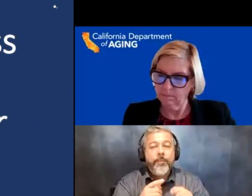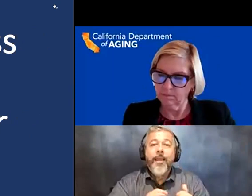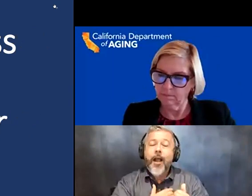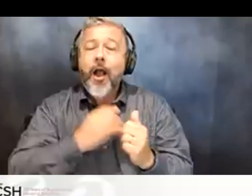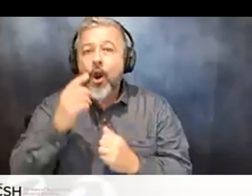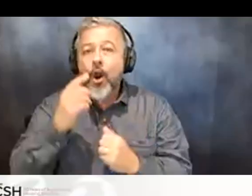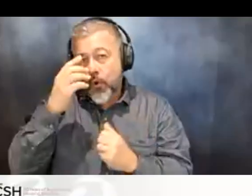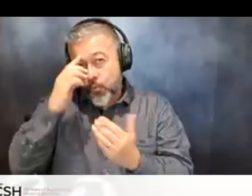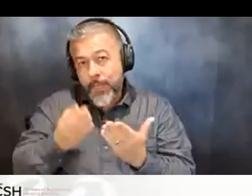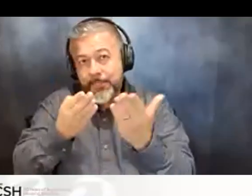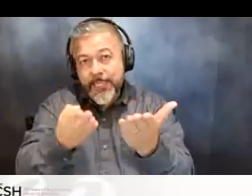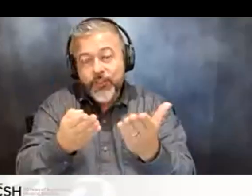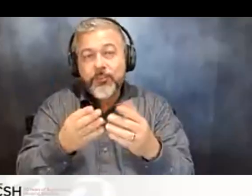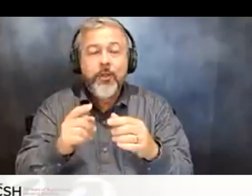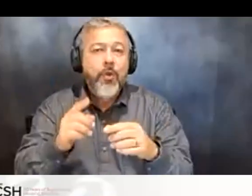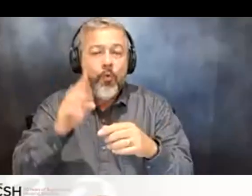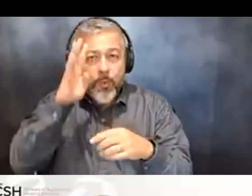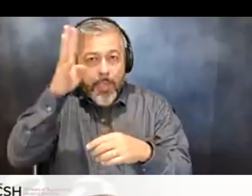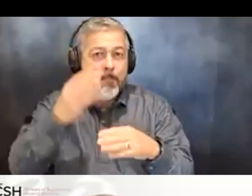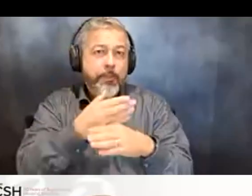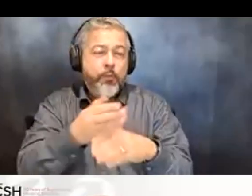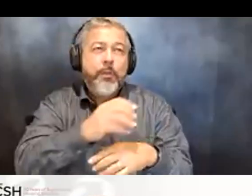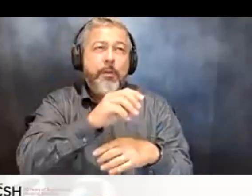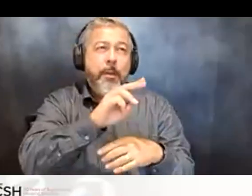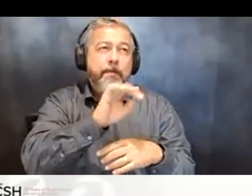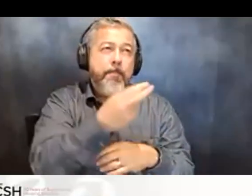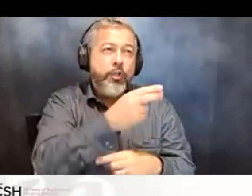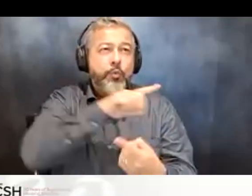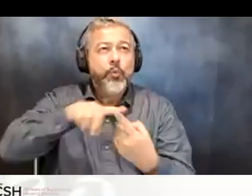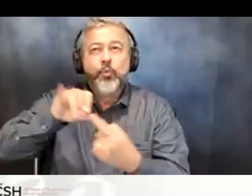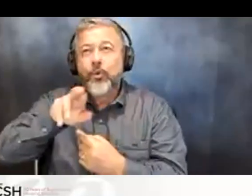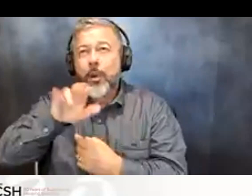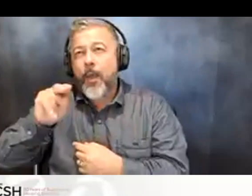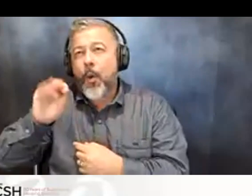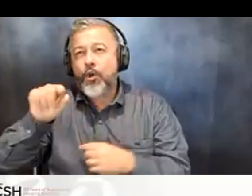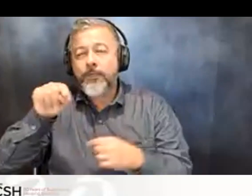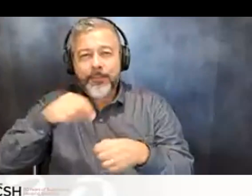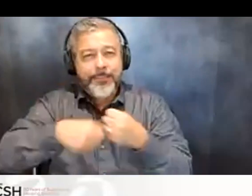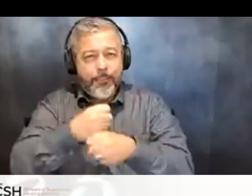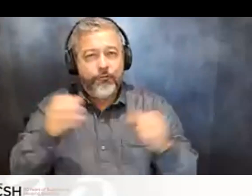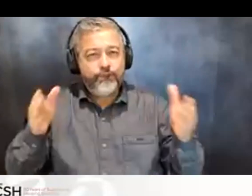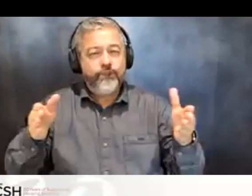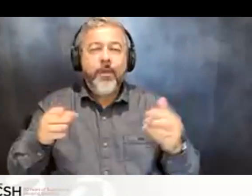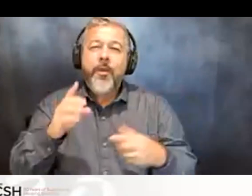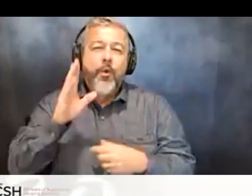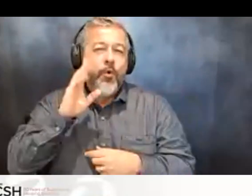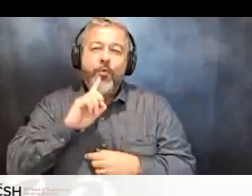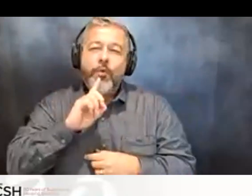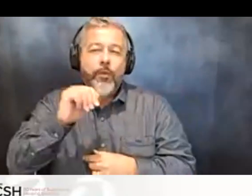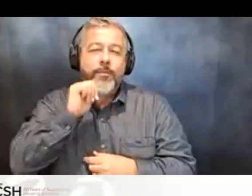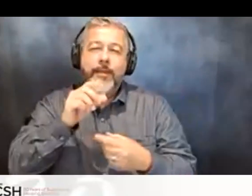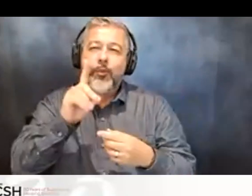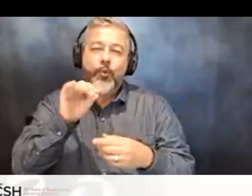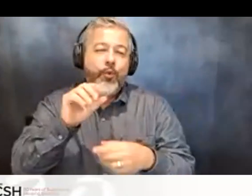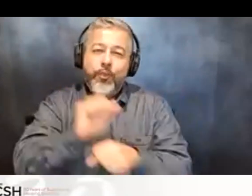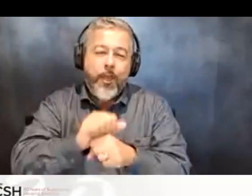with between March and July or August or so of this year are really not going to do the job of ending homelessness,